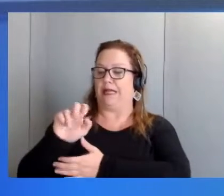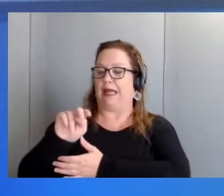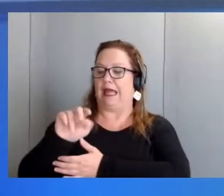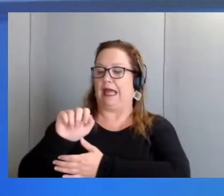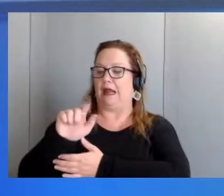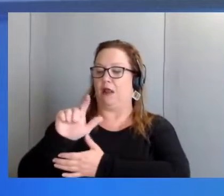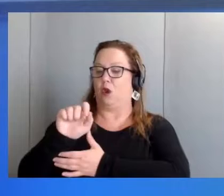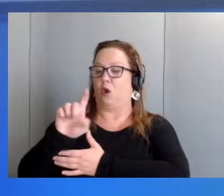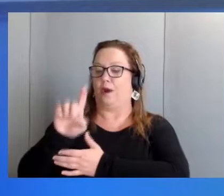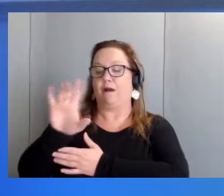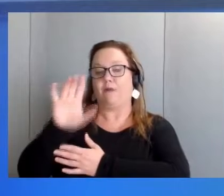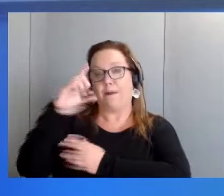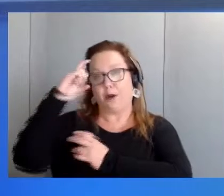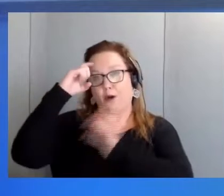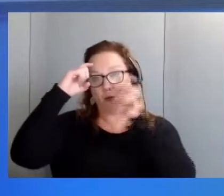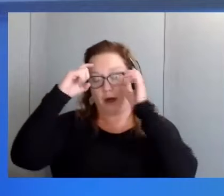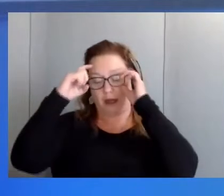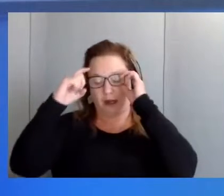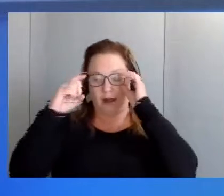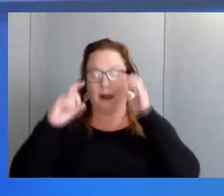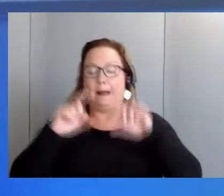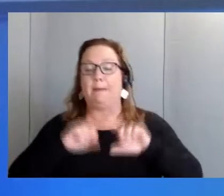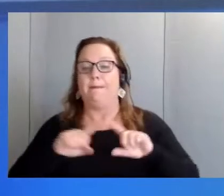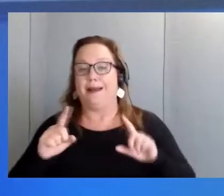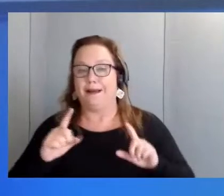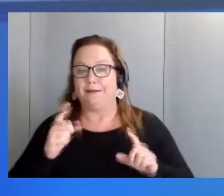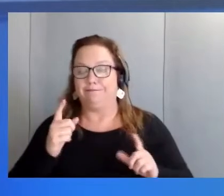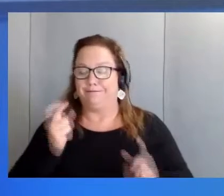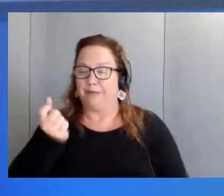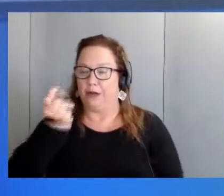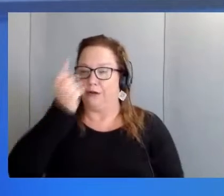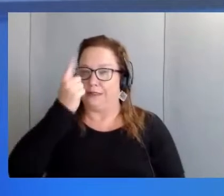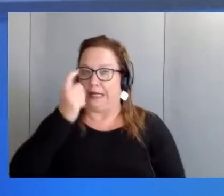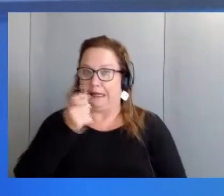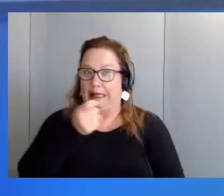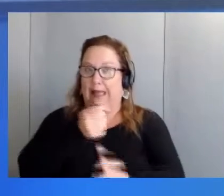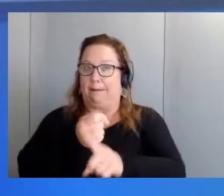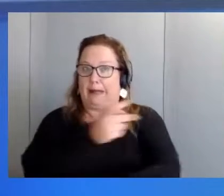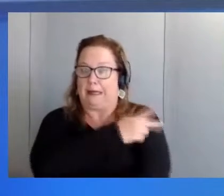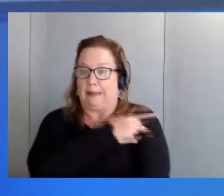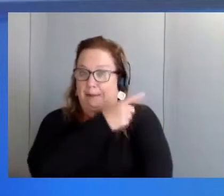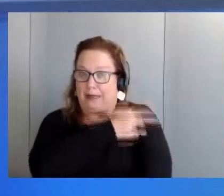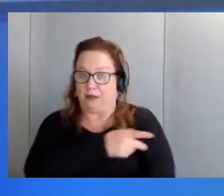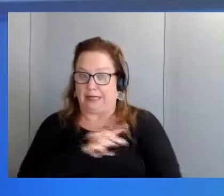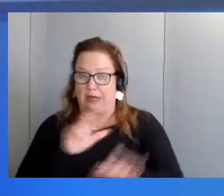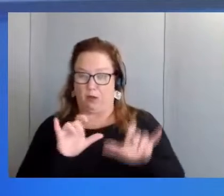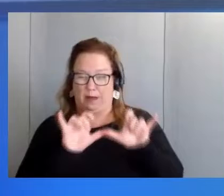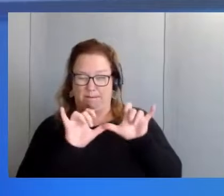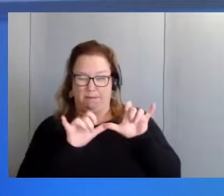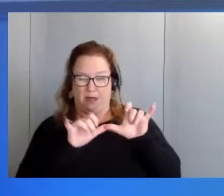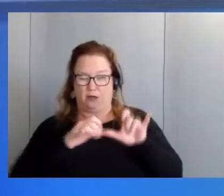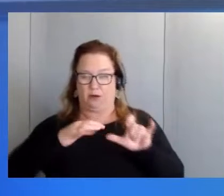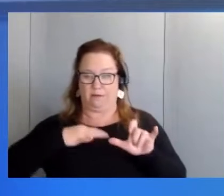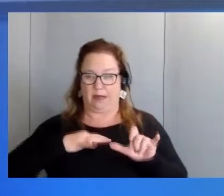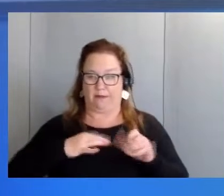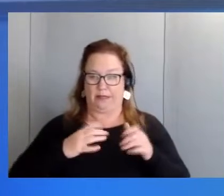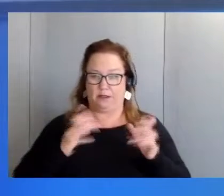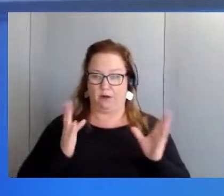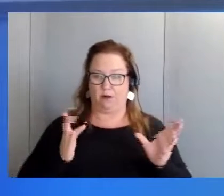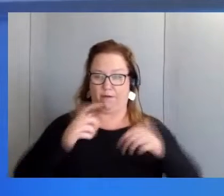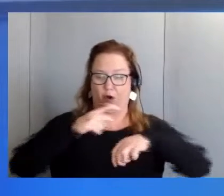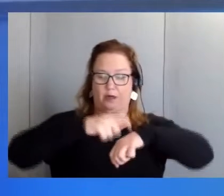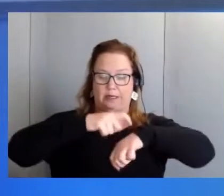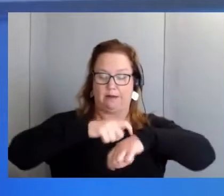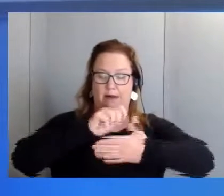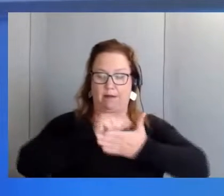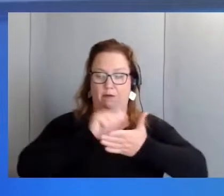argue about, though, is how big of an impact does that have on the patient? Can we measure benefits over time by removing amyloid from